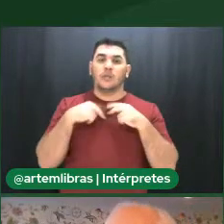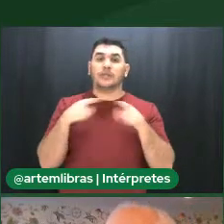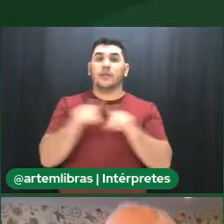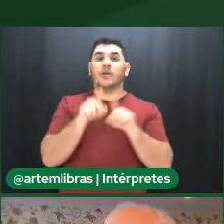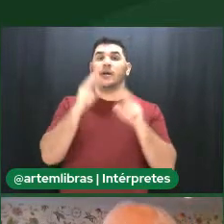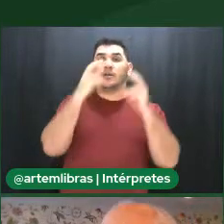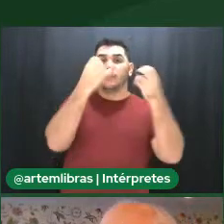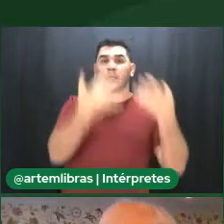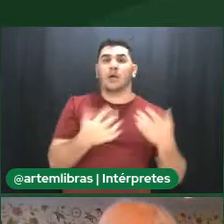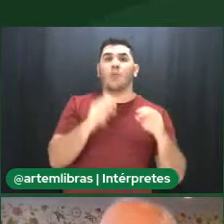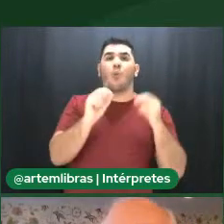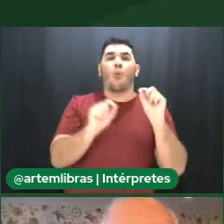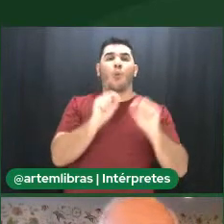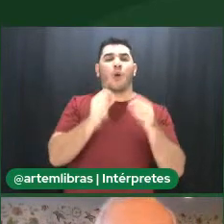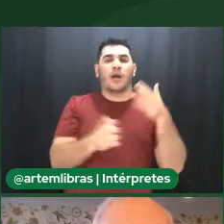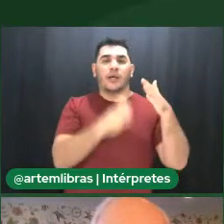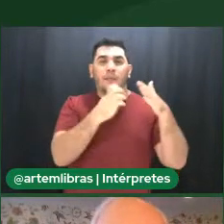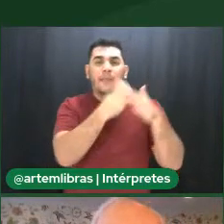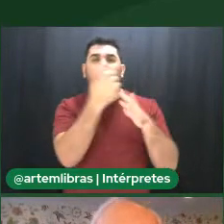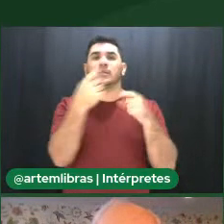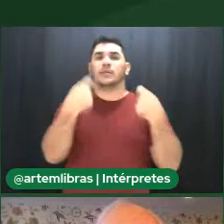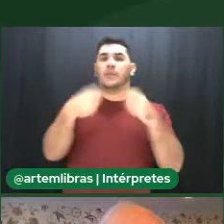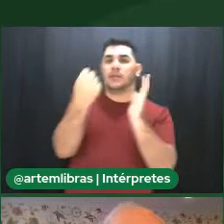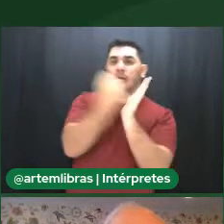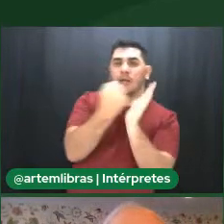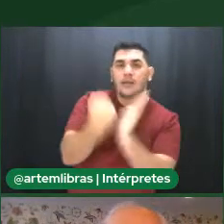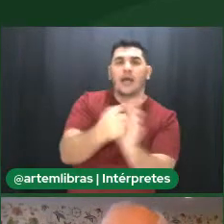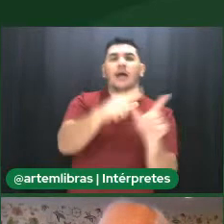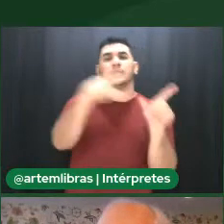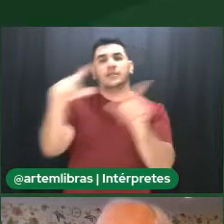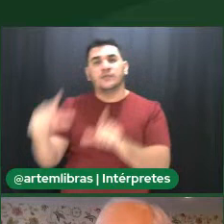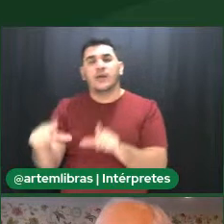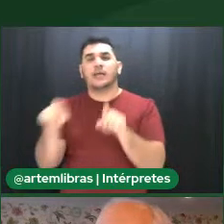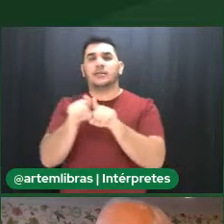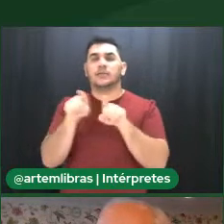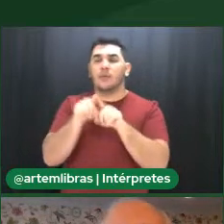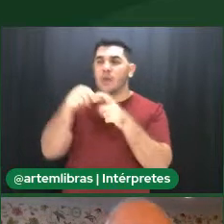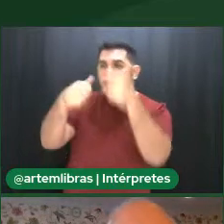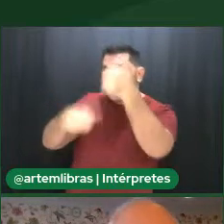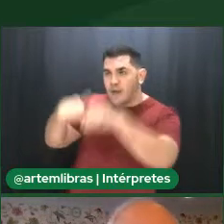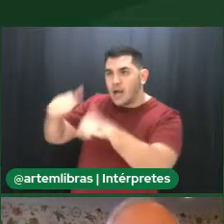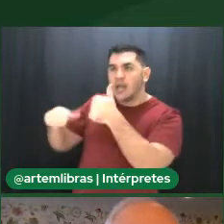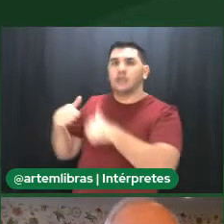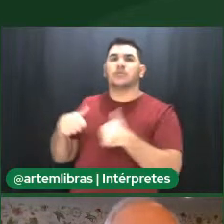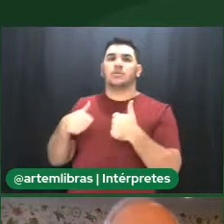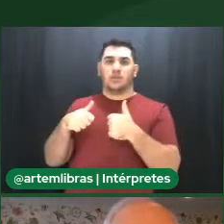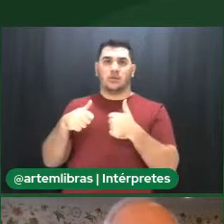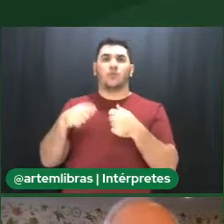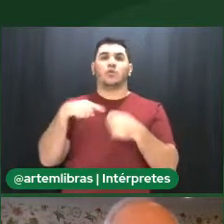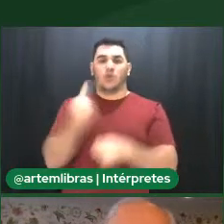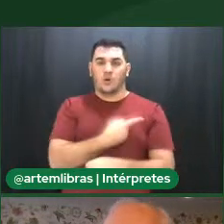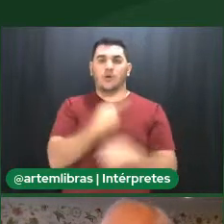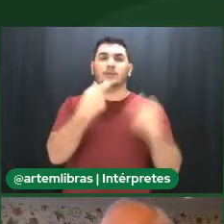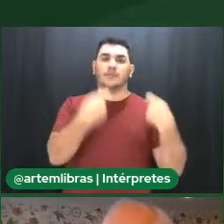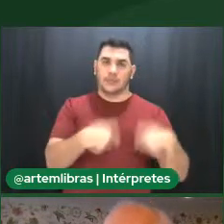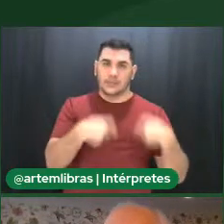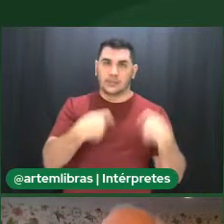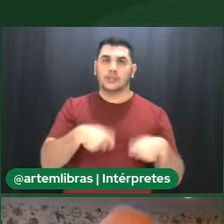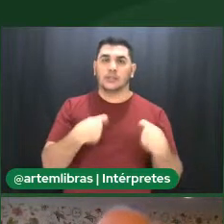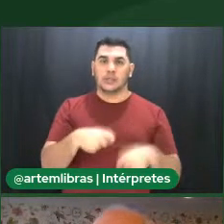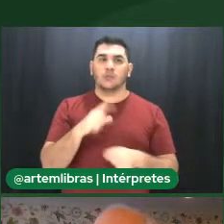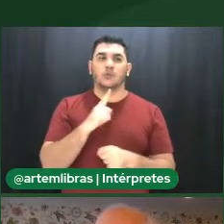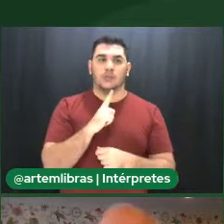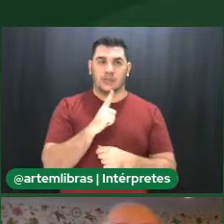manufacturing, electronic commerce. And here we need trustworthy certification by external reviews. And the